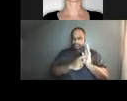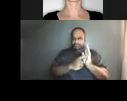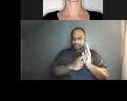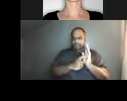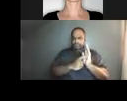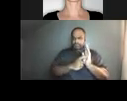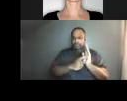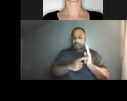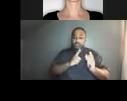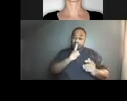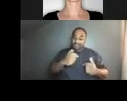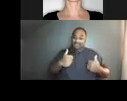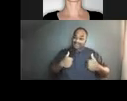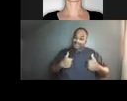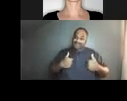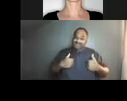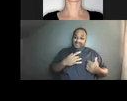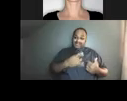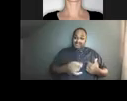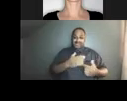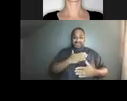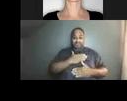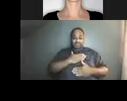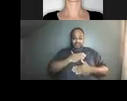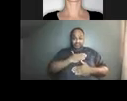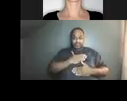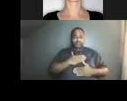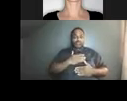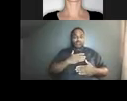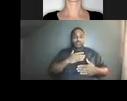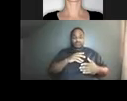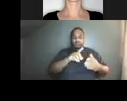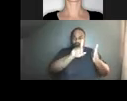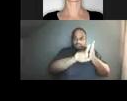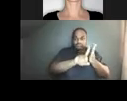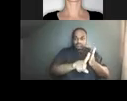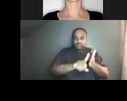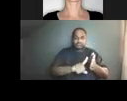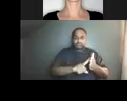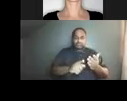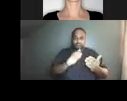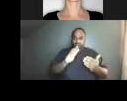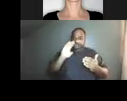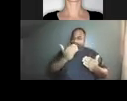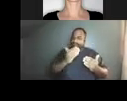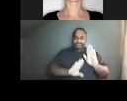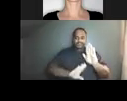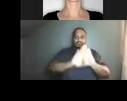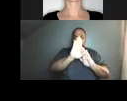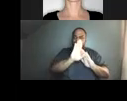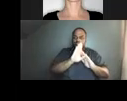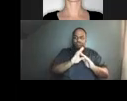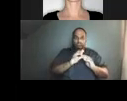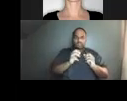I mean, I like it very much that business also develops very fast. We